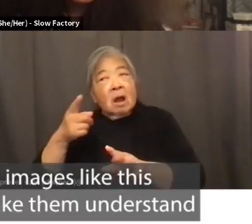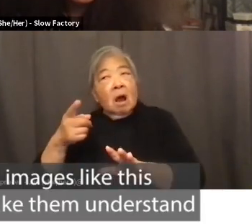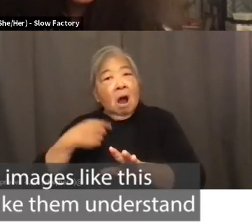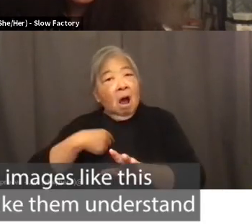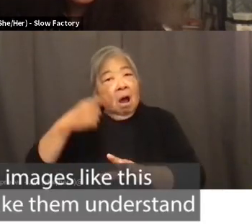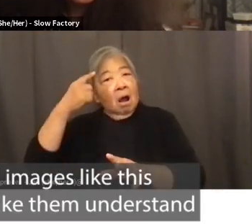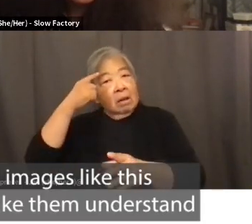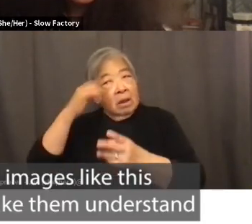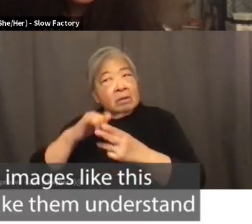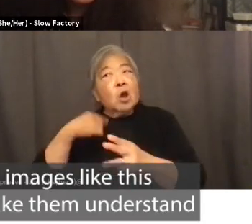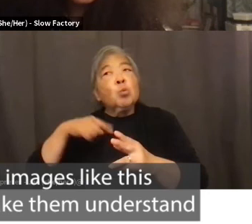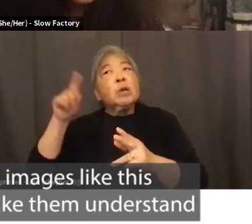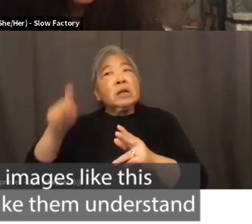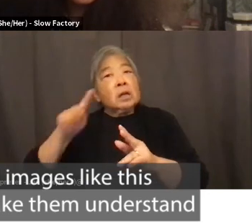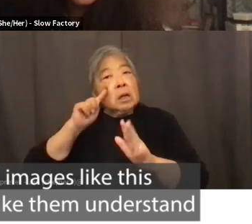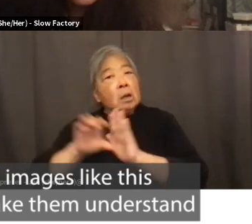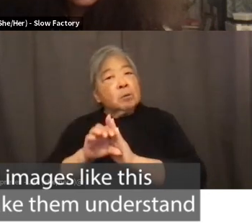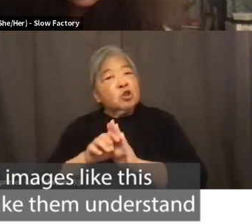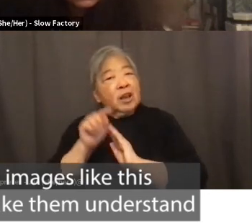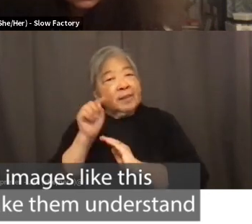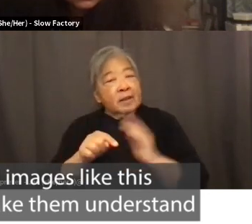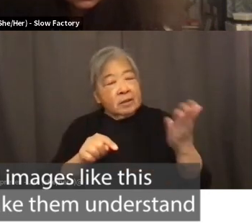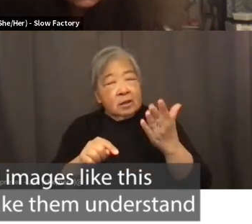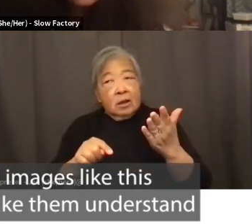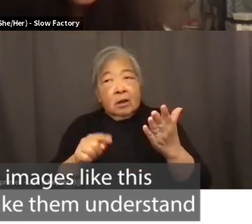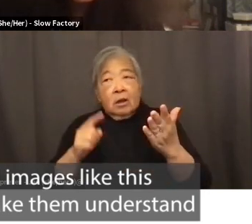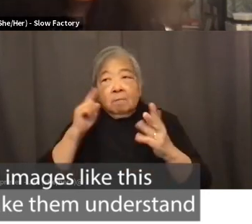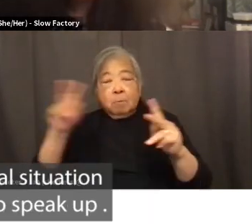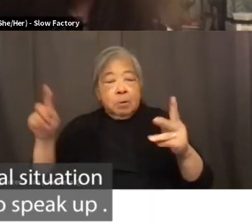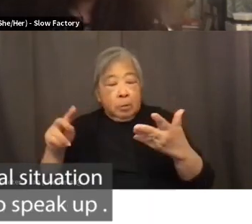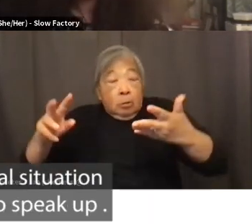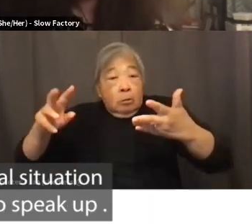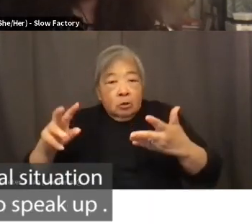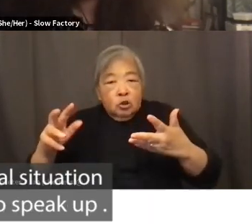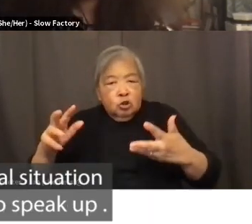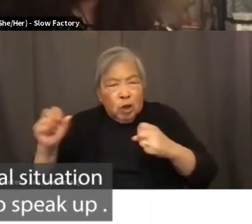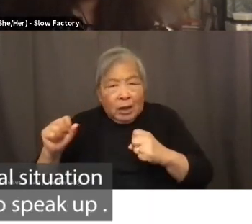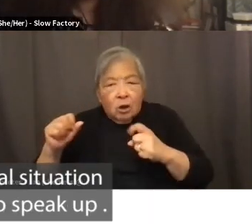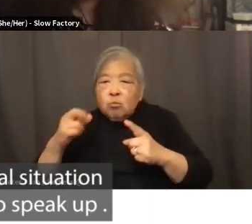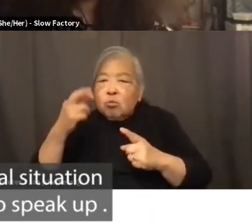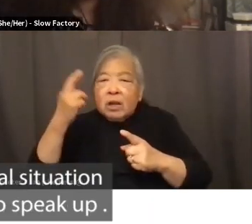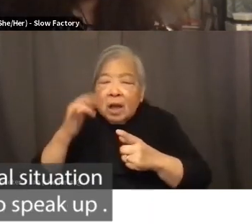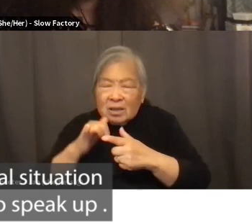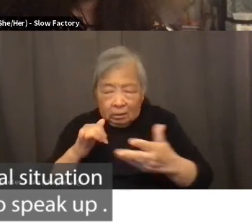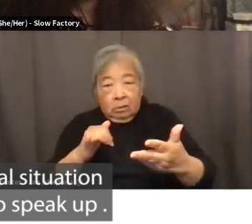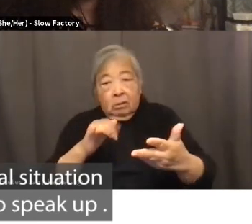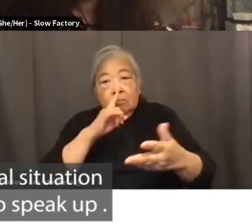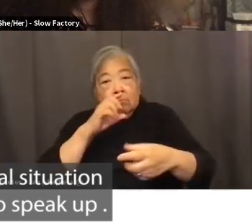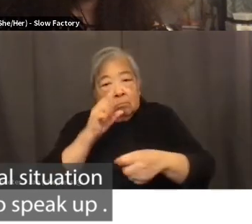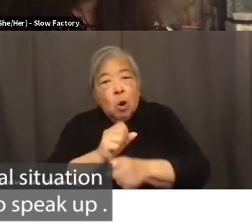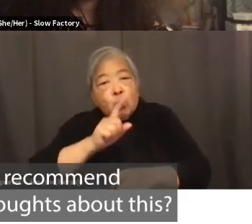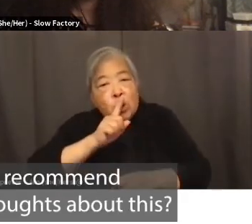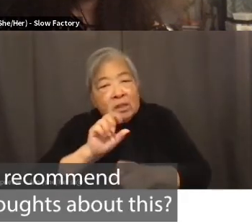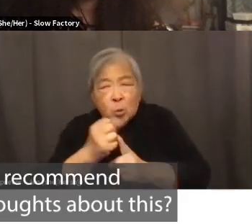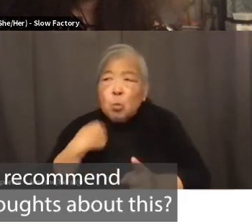we need images like this to shake people and make them understand that this is a real situation and we have to speak